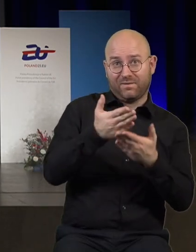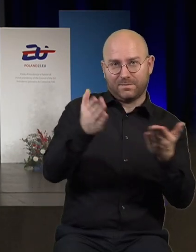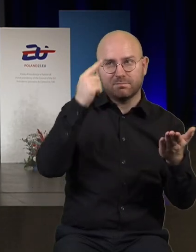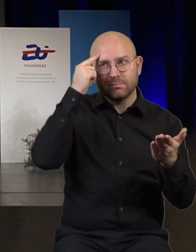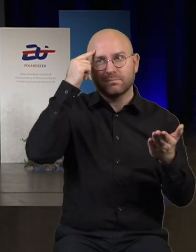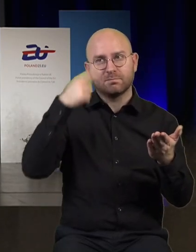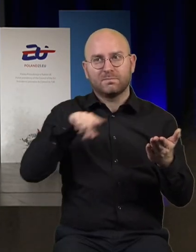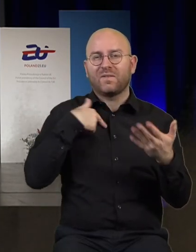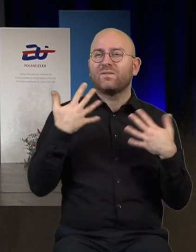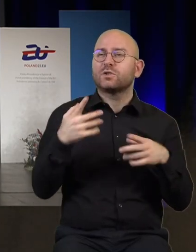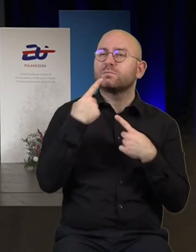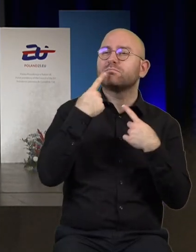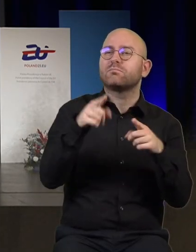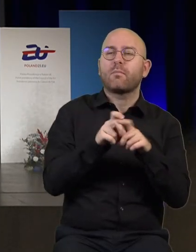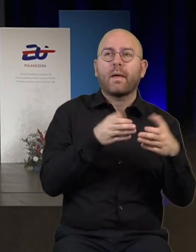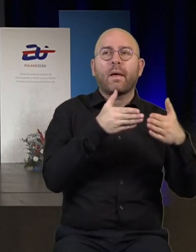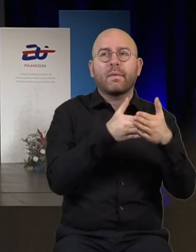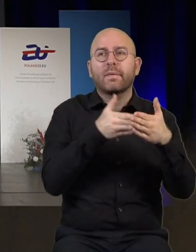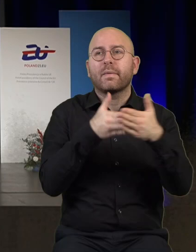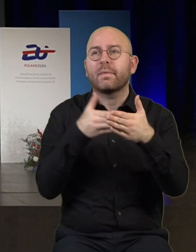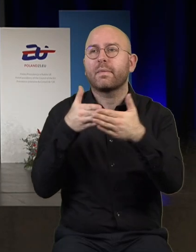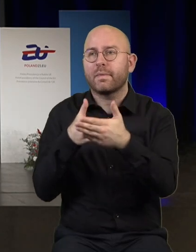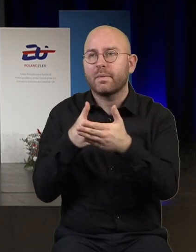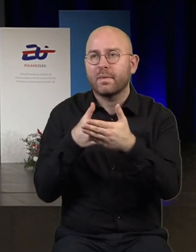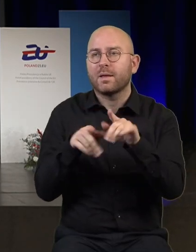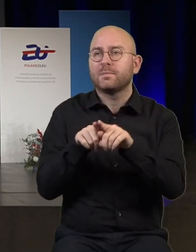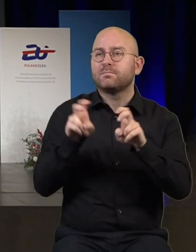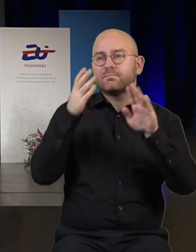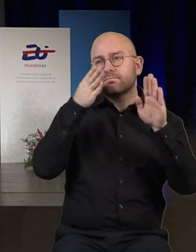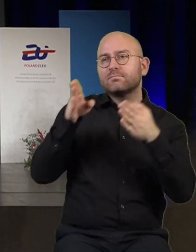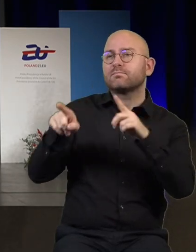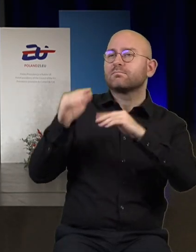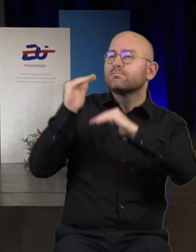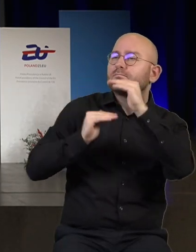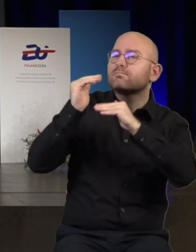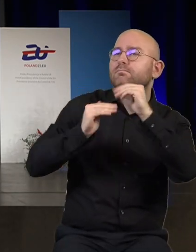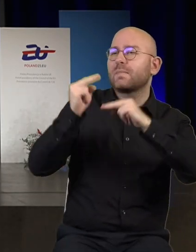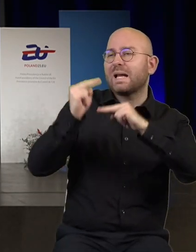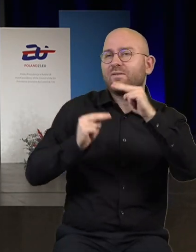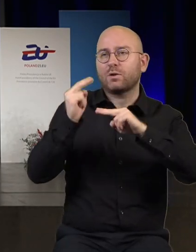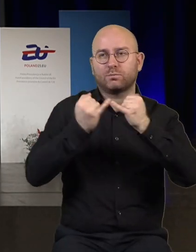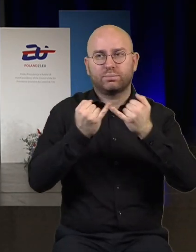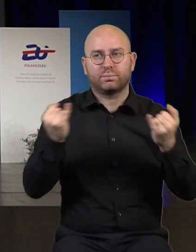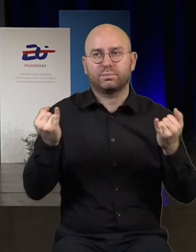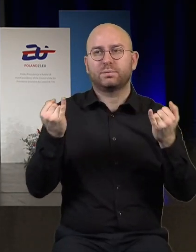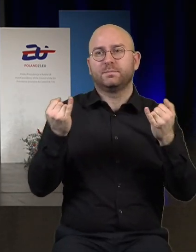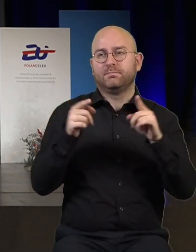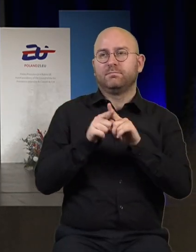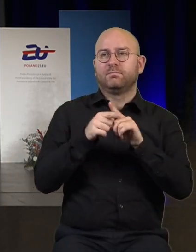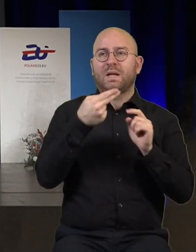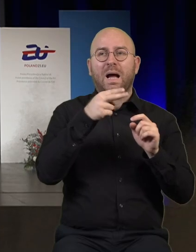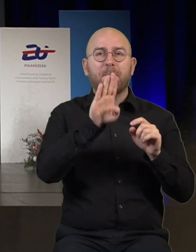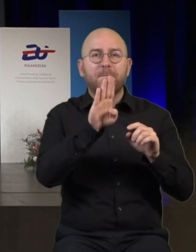support centers, the compounds, that means that in that case, everything that is more static all